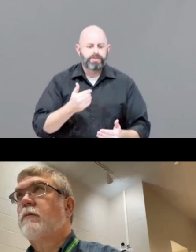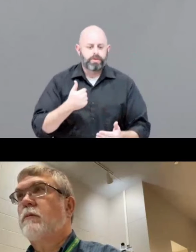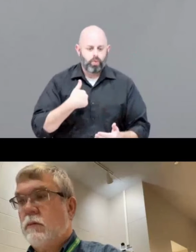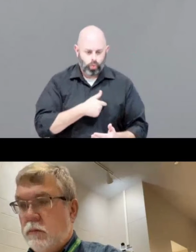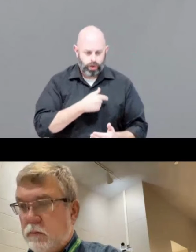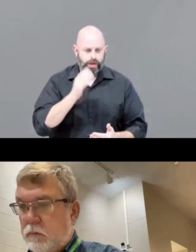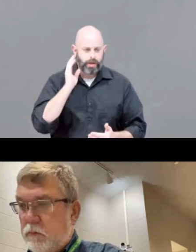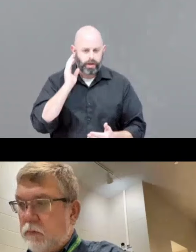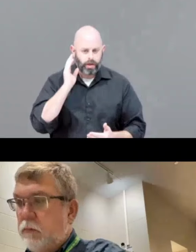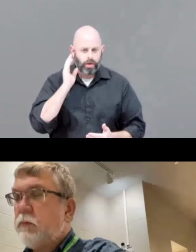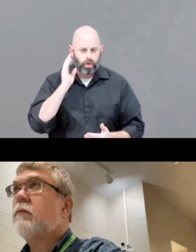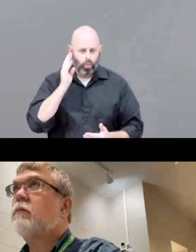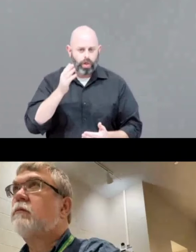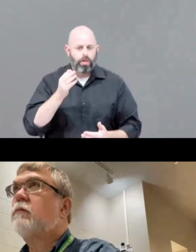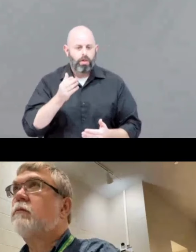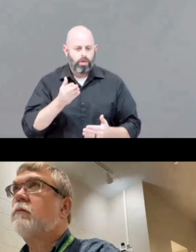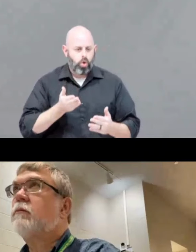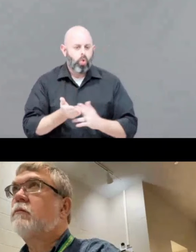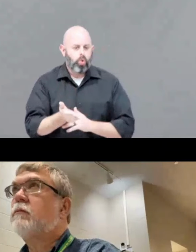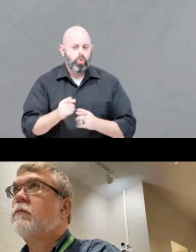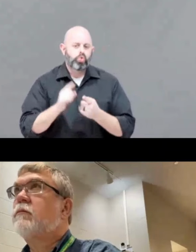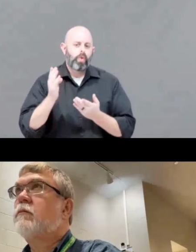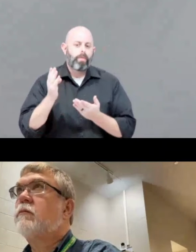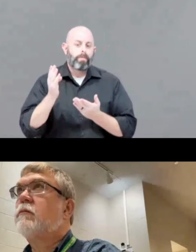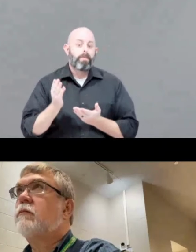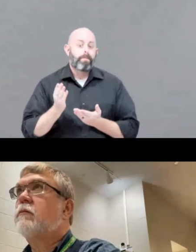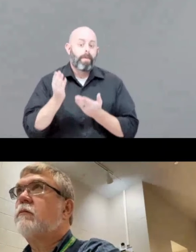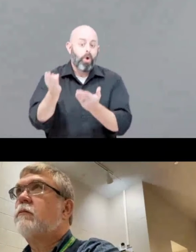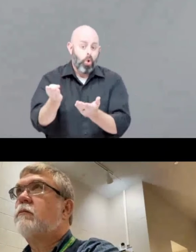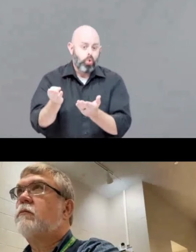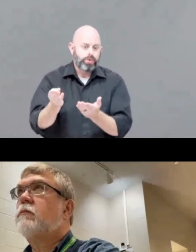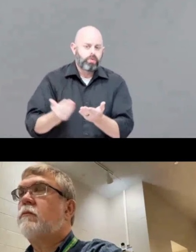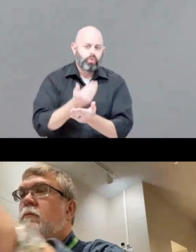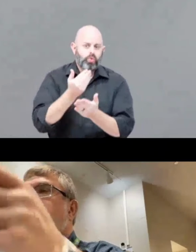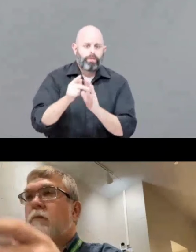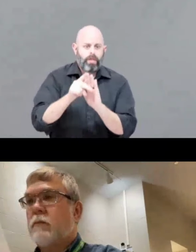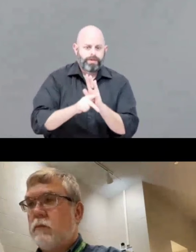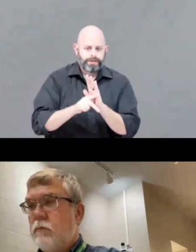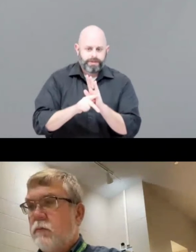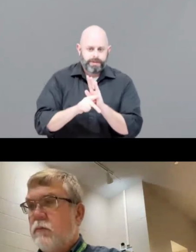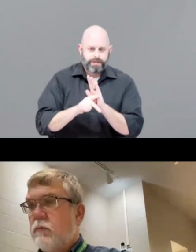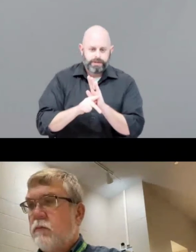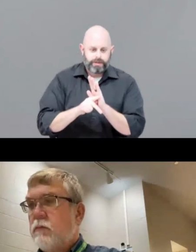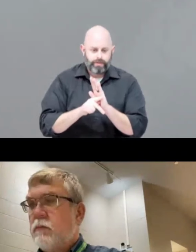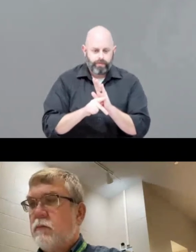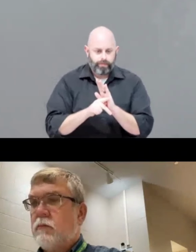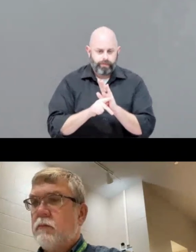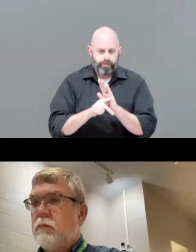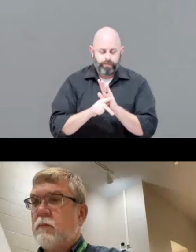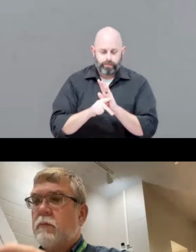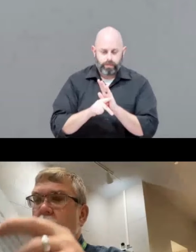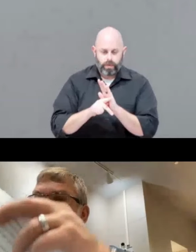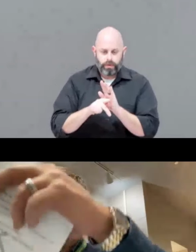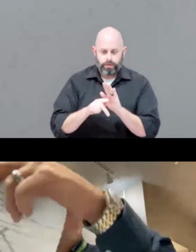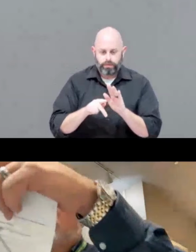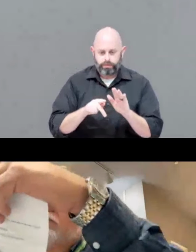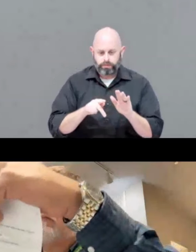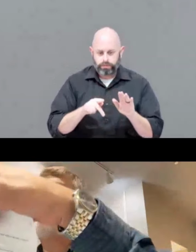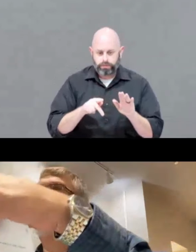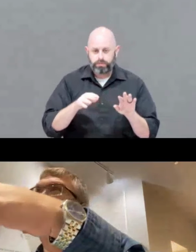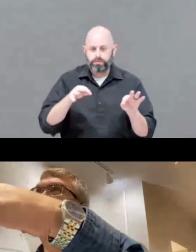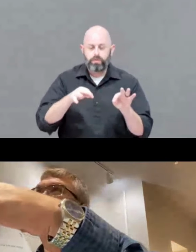through to propose a policy. And it outlines the first read and the